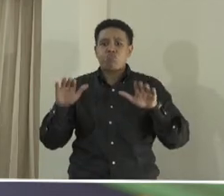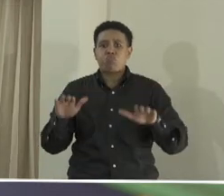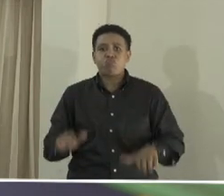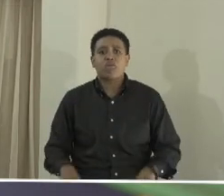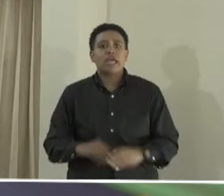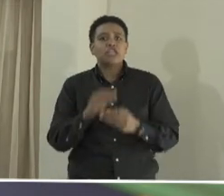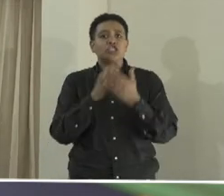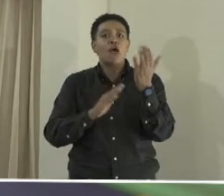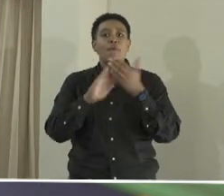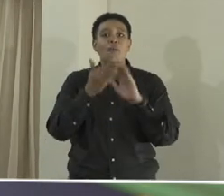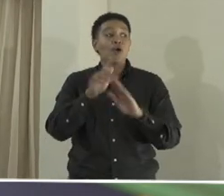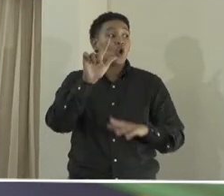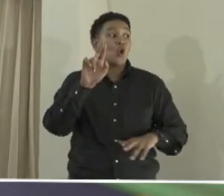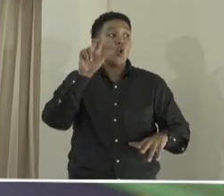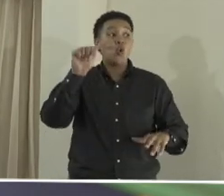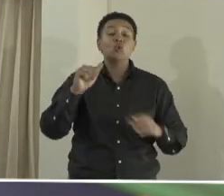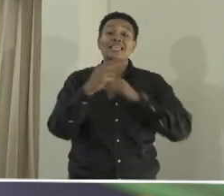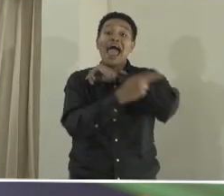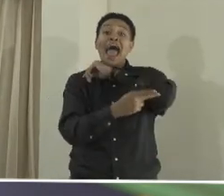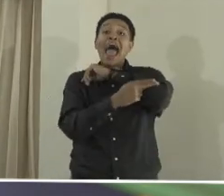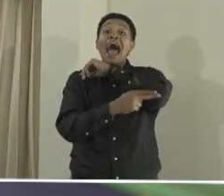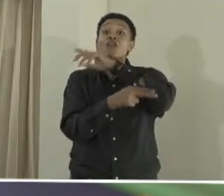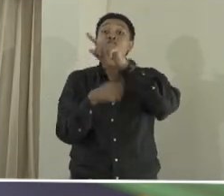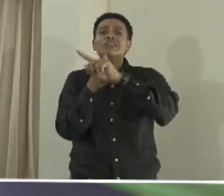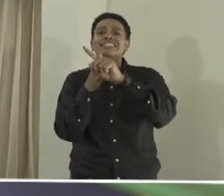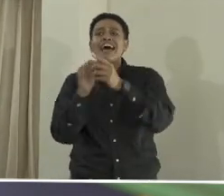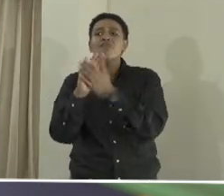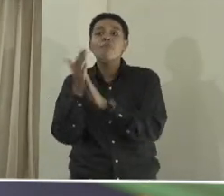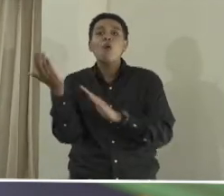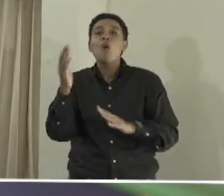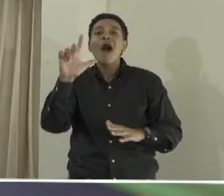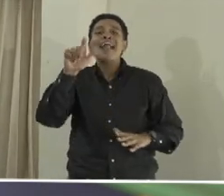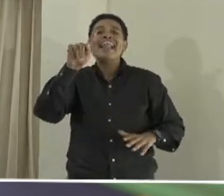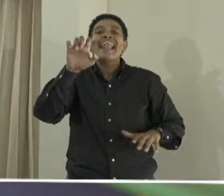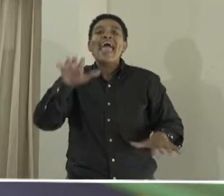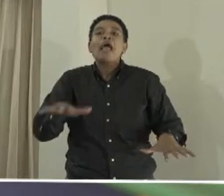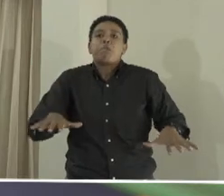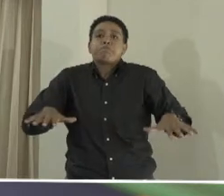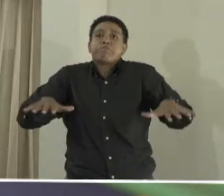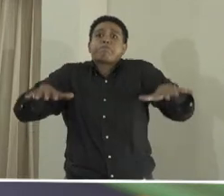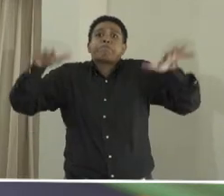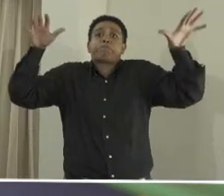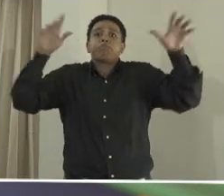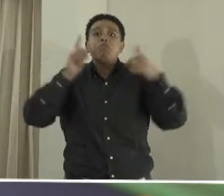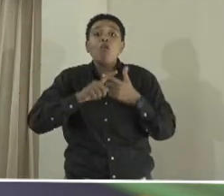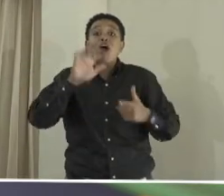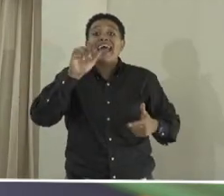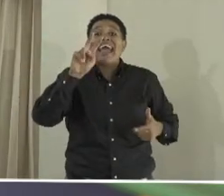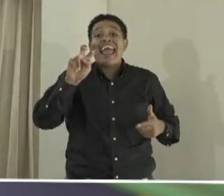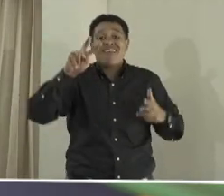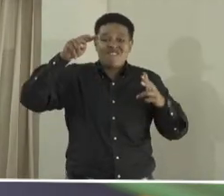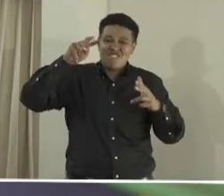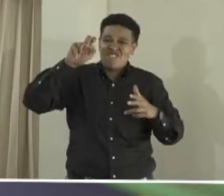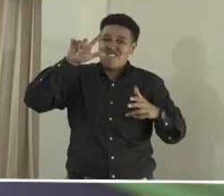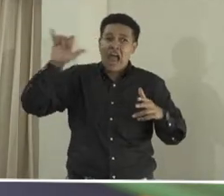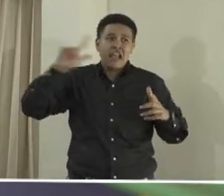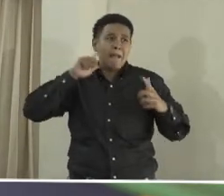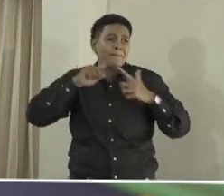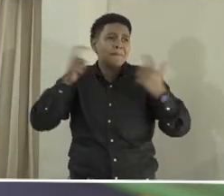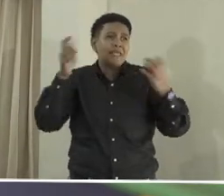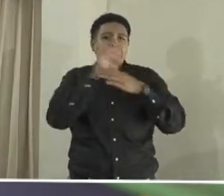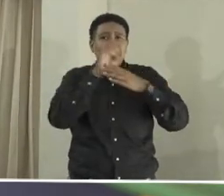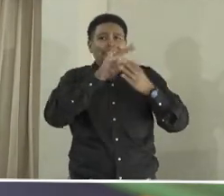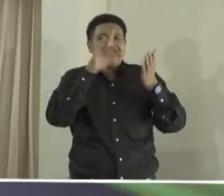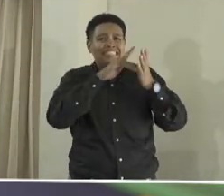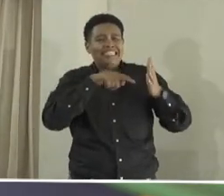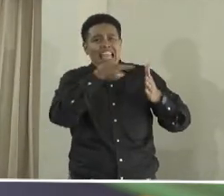Lucy in Hanover was turned into a lake, and the town of Cave Valley, a major commercial center